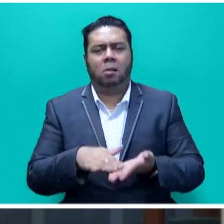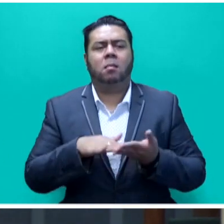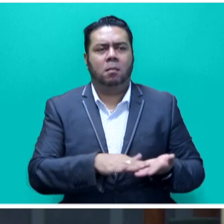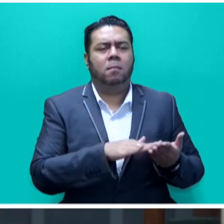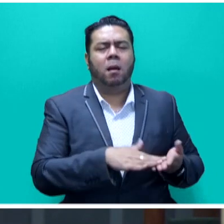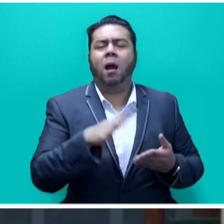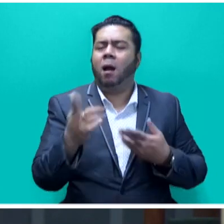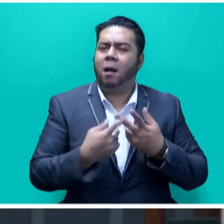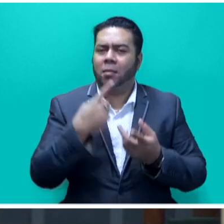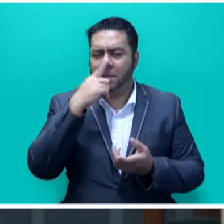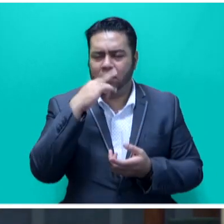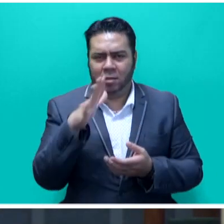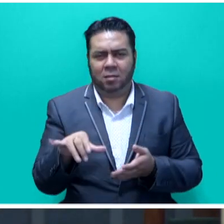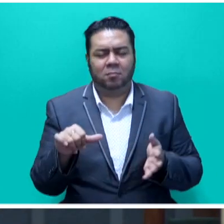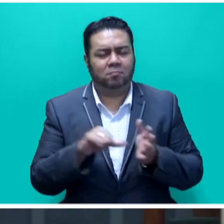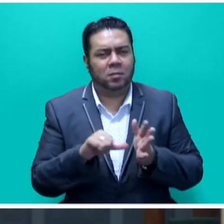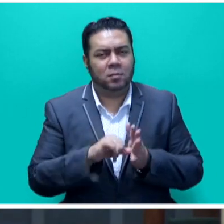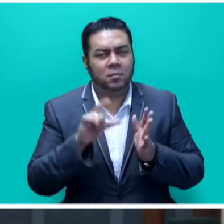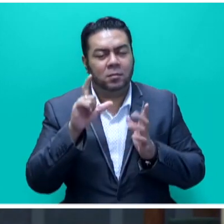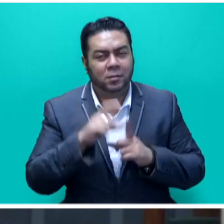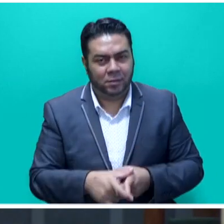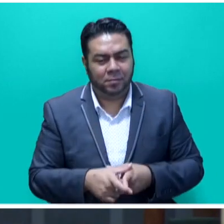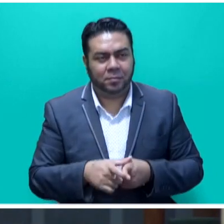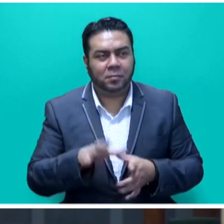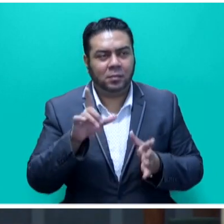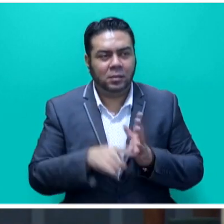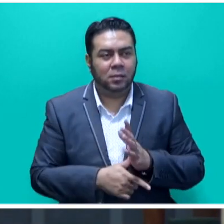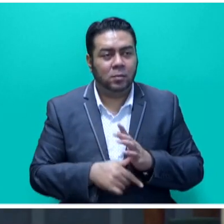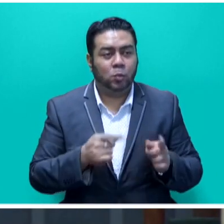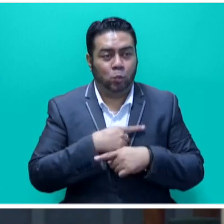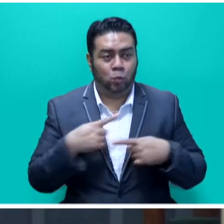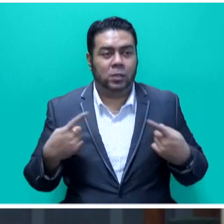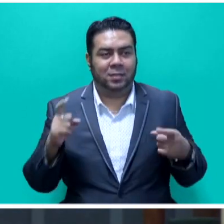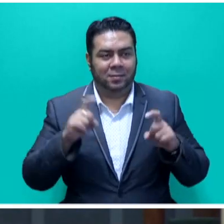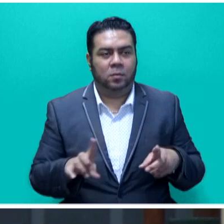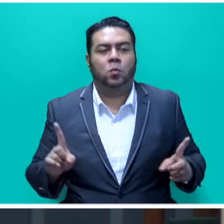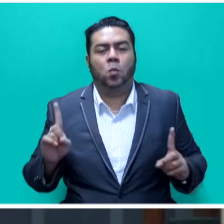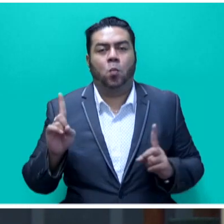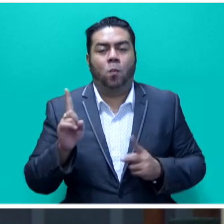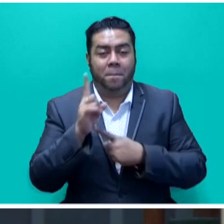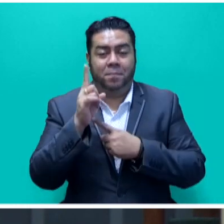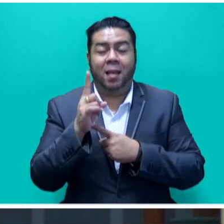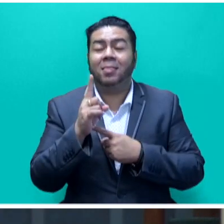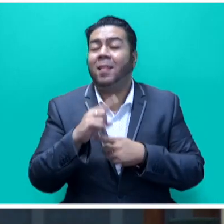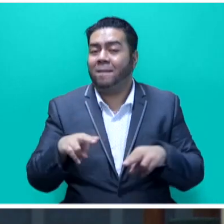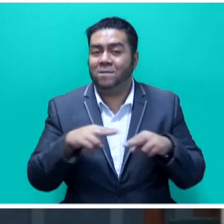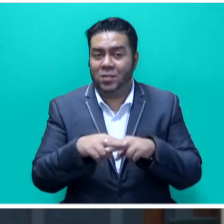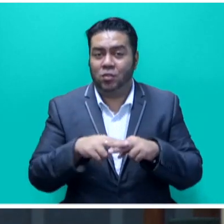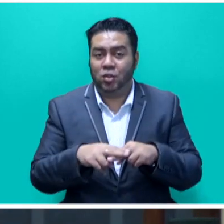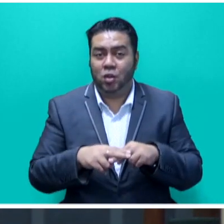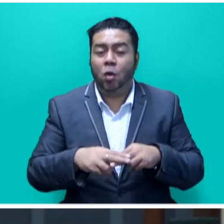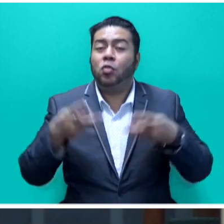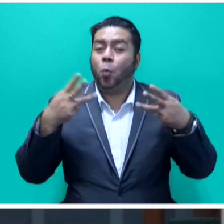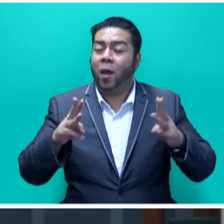these trying times. Mr. Speaker, today we remain one. This is that Fiji that they refer to when they say Fiji,